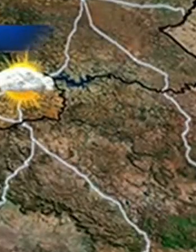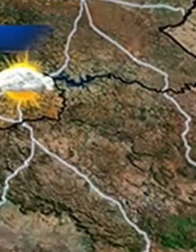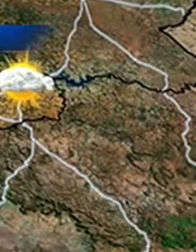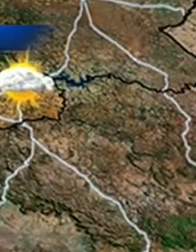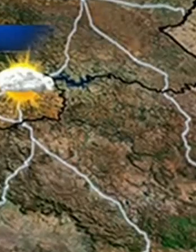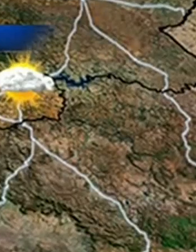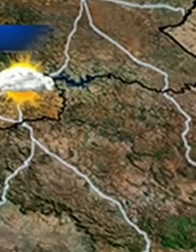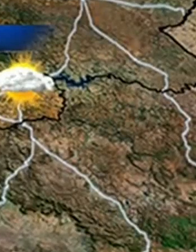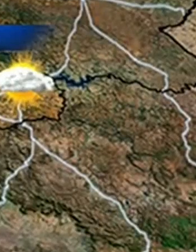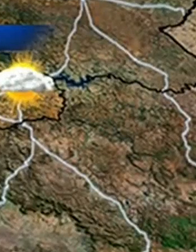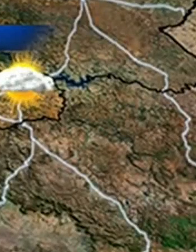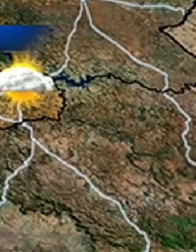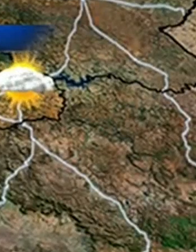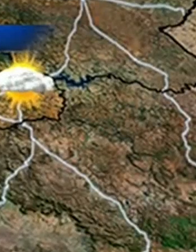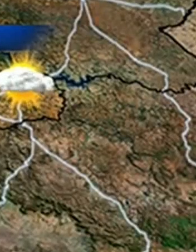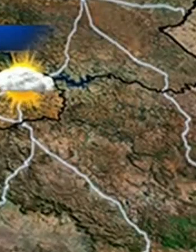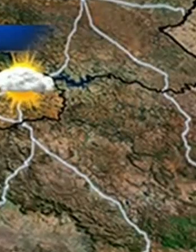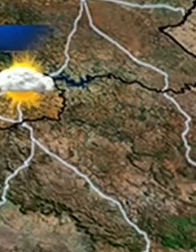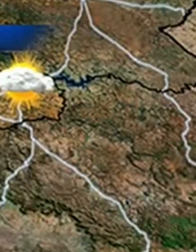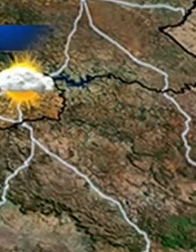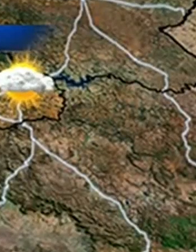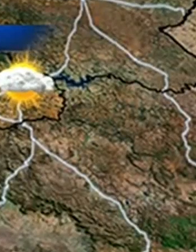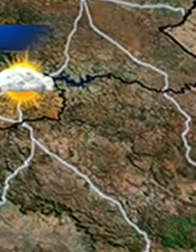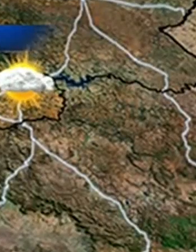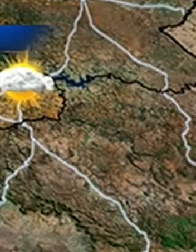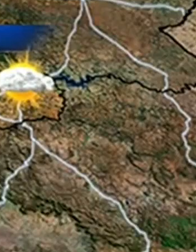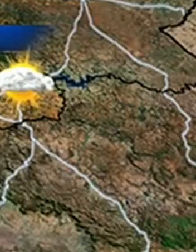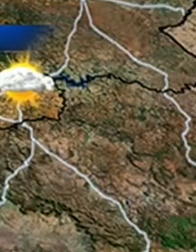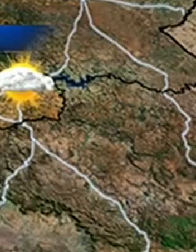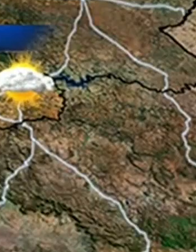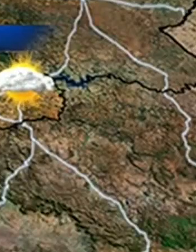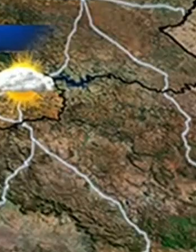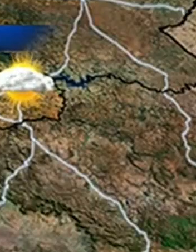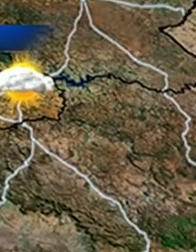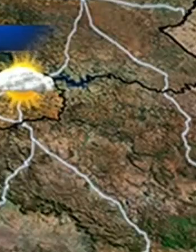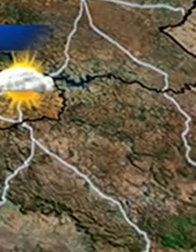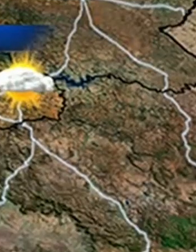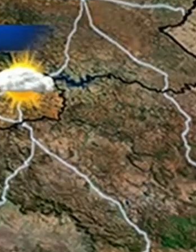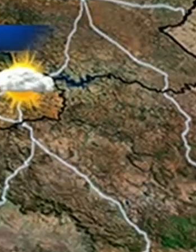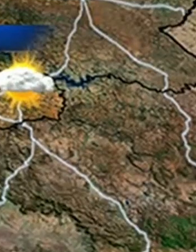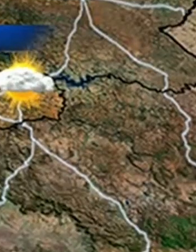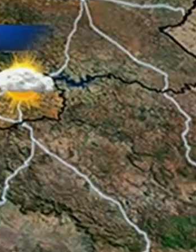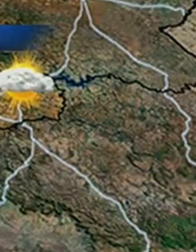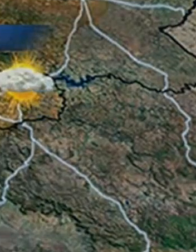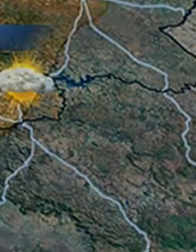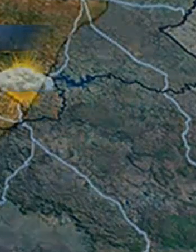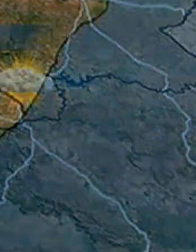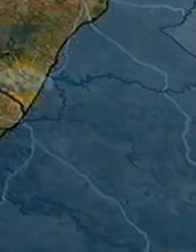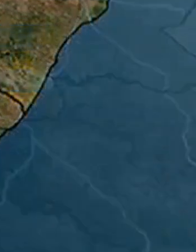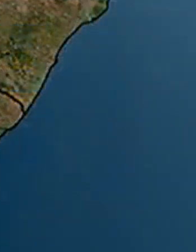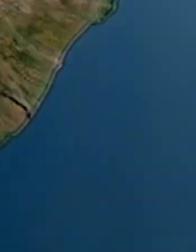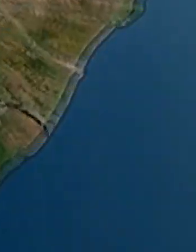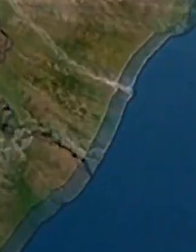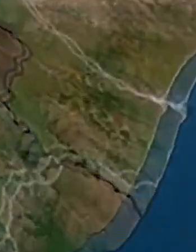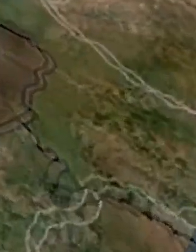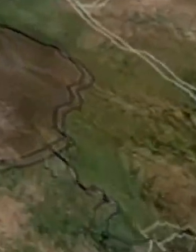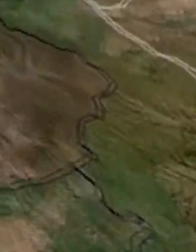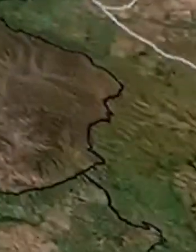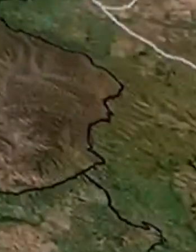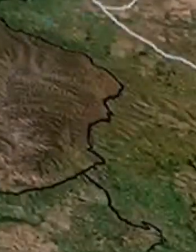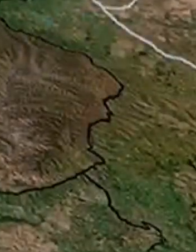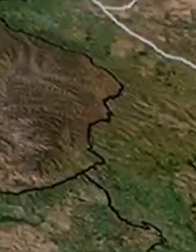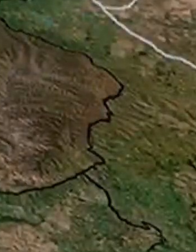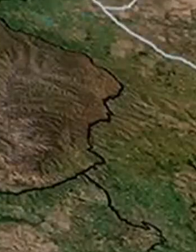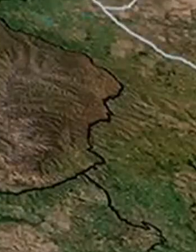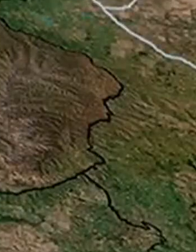fela go tla be fodile ga botsana fela ka bo Kimberley e fela la fisha ga botsa ka bo Appington o tsena bela ka bo Kurman go laetsa go fodile la ka Moswane ga